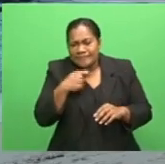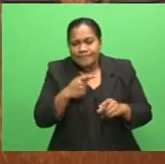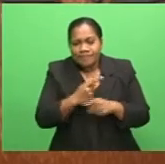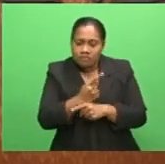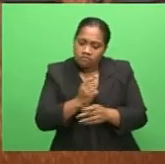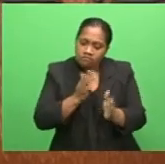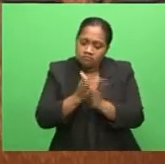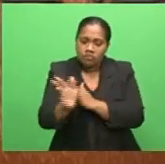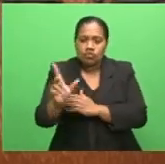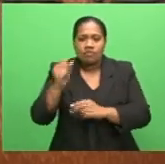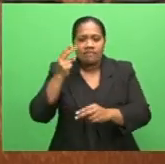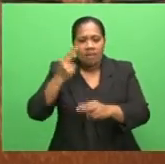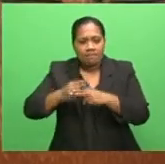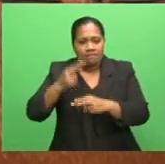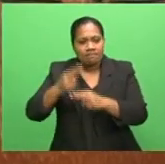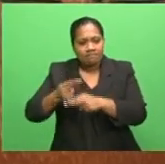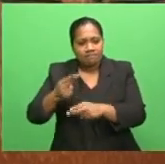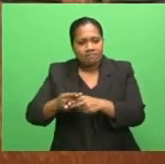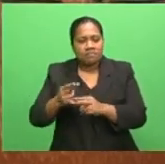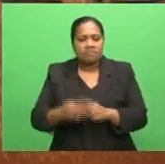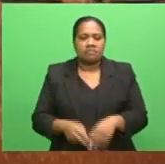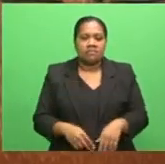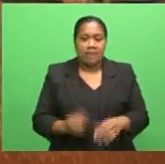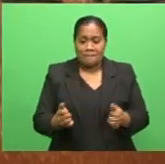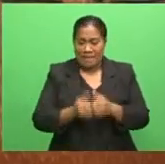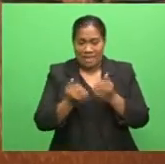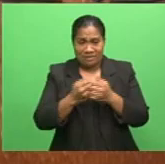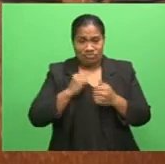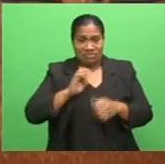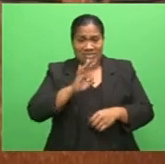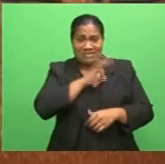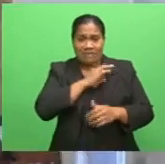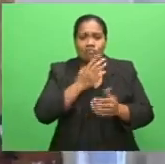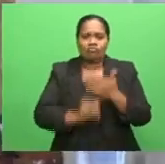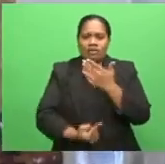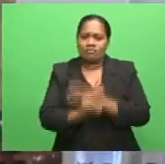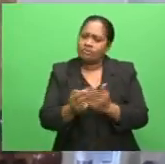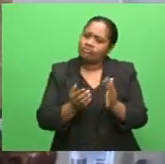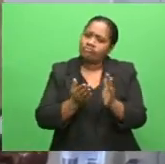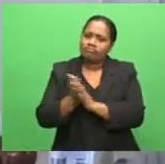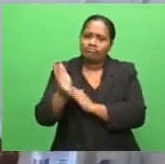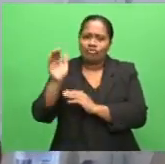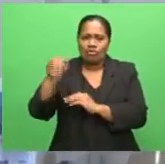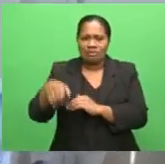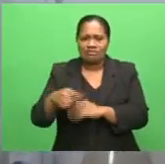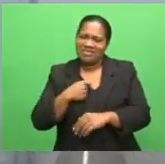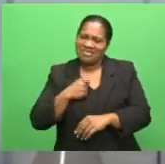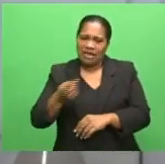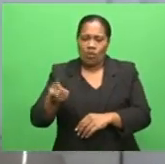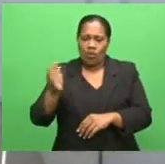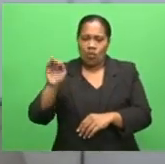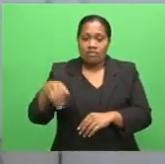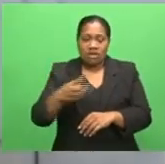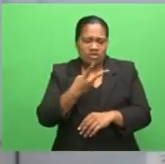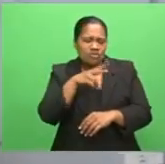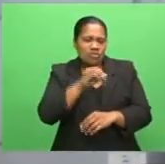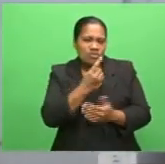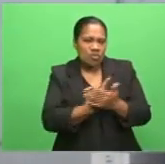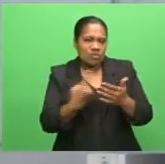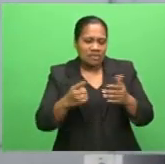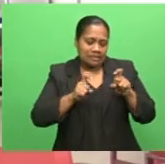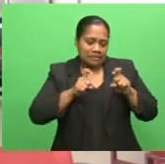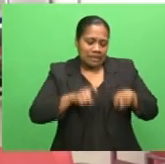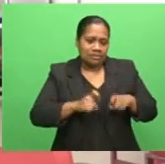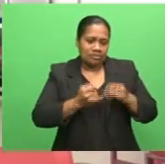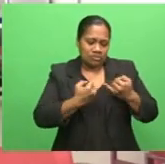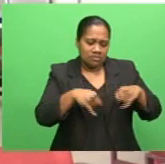farming. While majority of the staff was sent home, around 20 stayed on the island as they could not get into